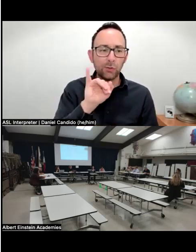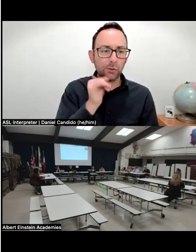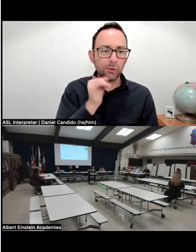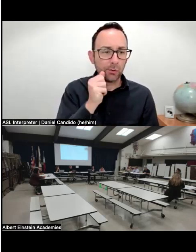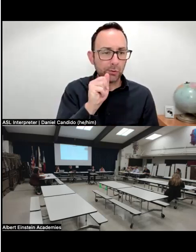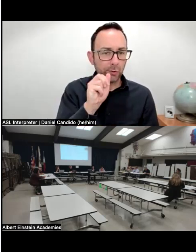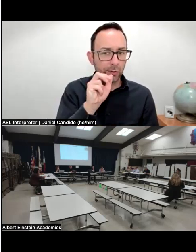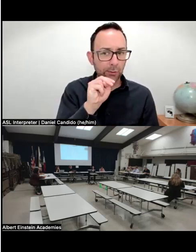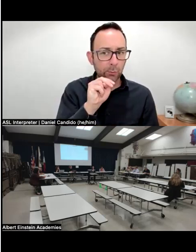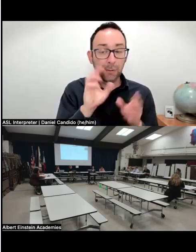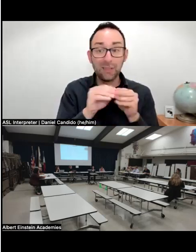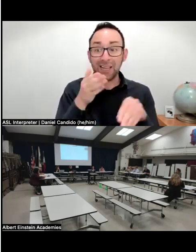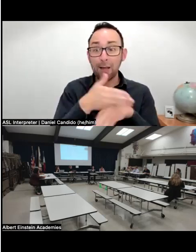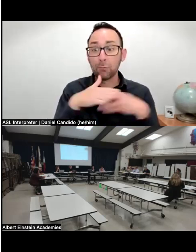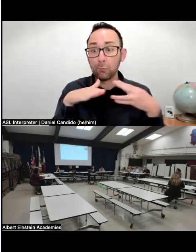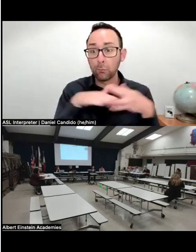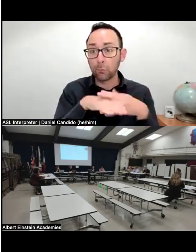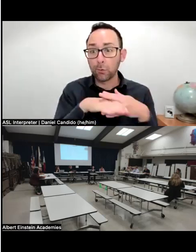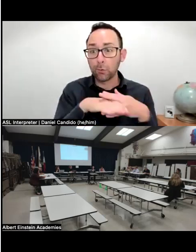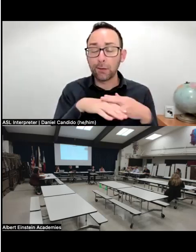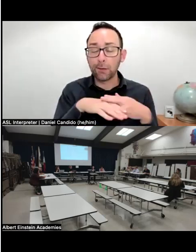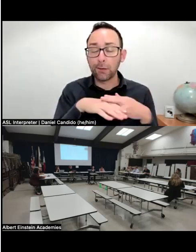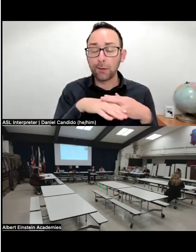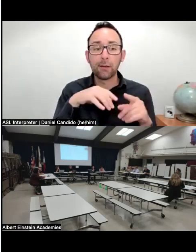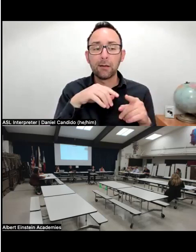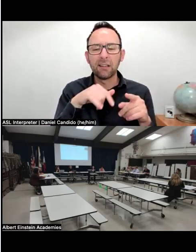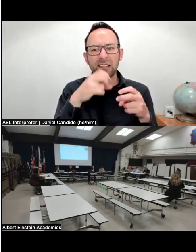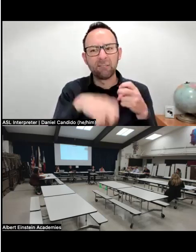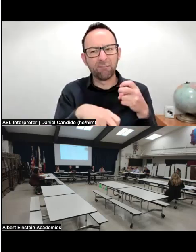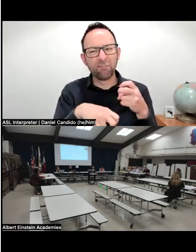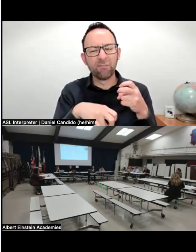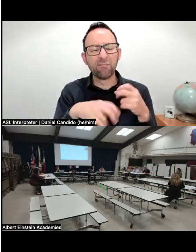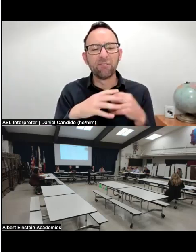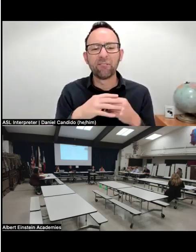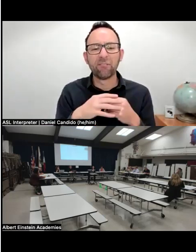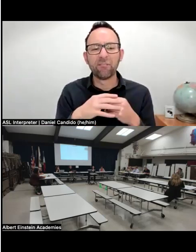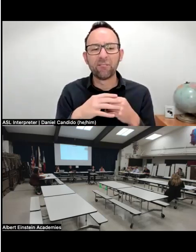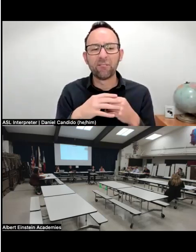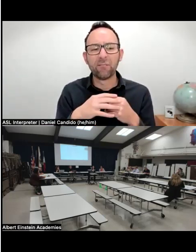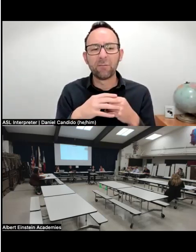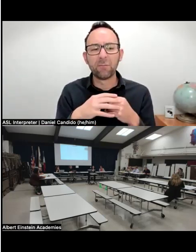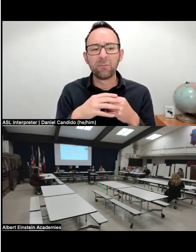breaks. It's tough on all of us to do that last minute stuff.